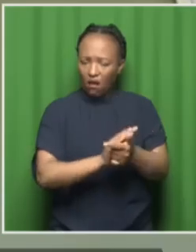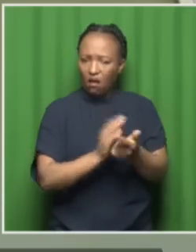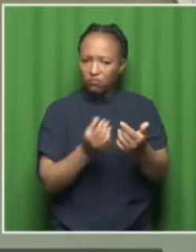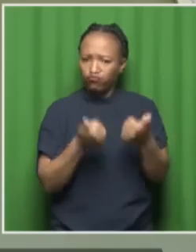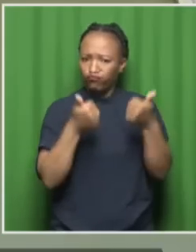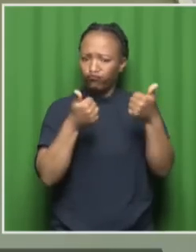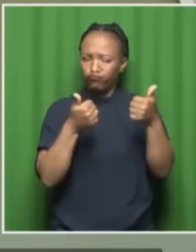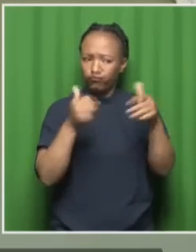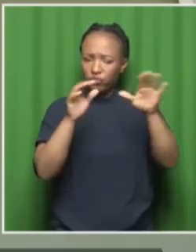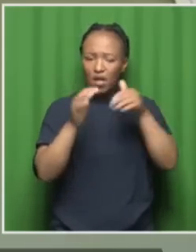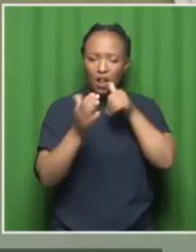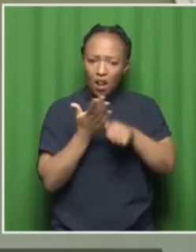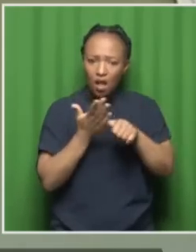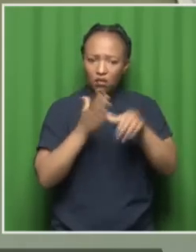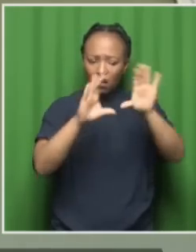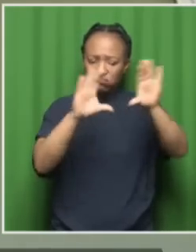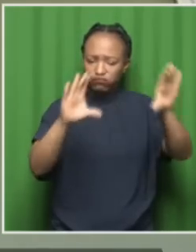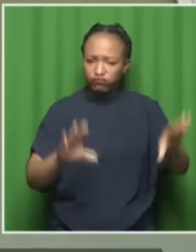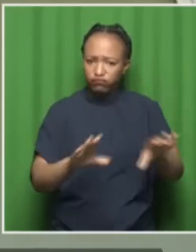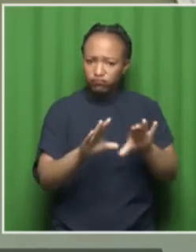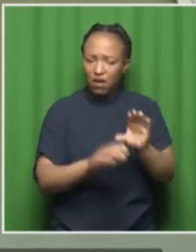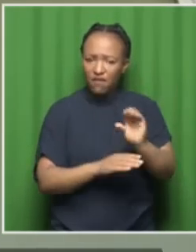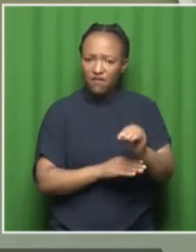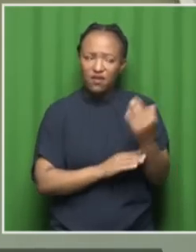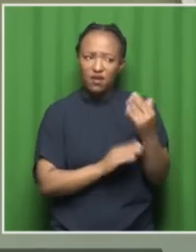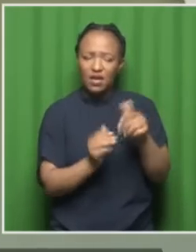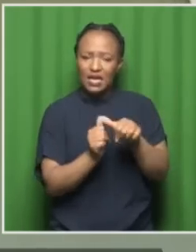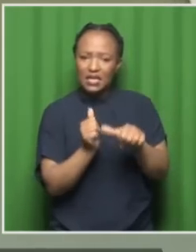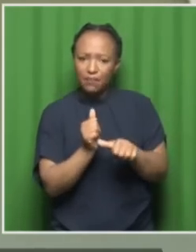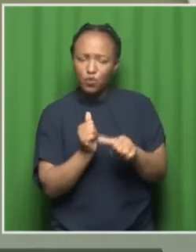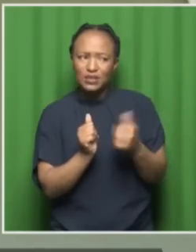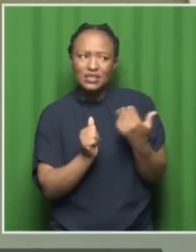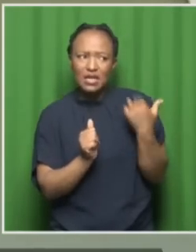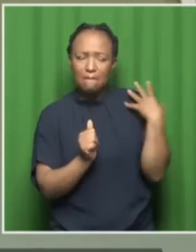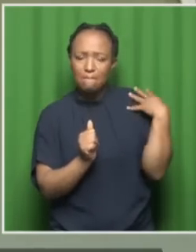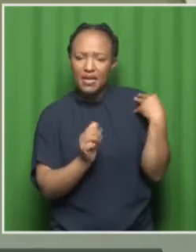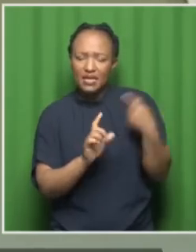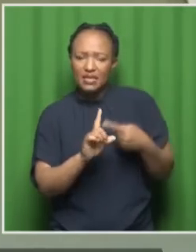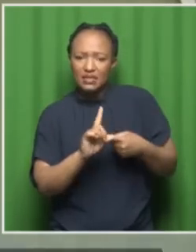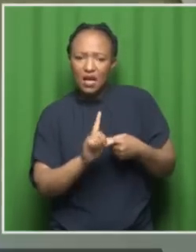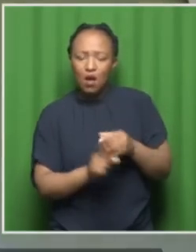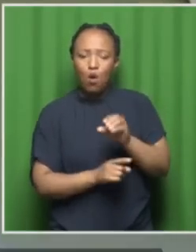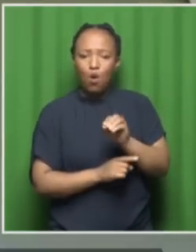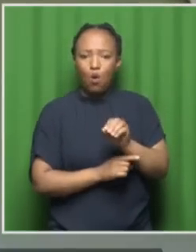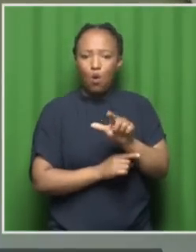from that. By then it was Deputy Minister, I think, Mildred Oliphant.